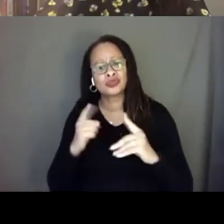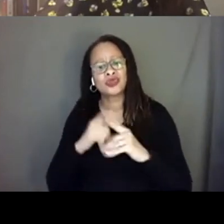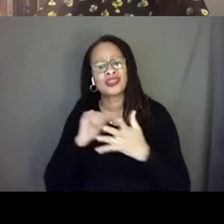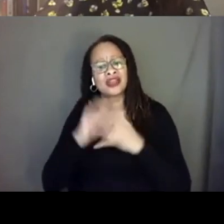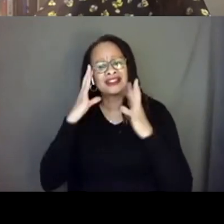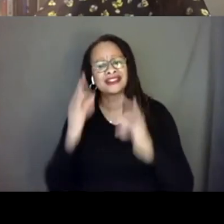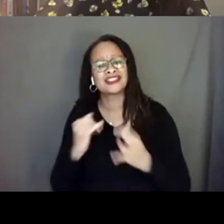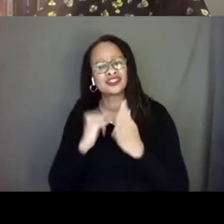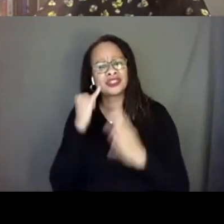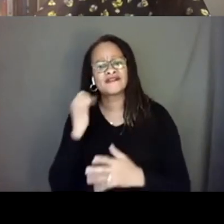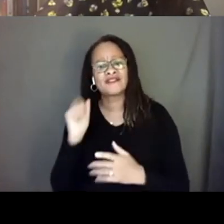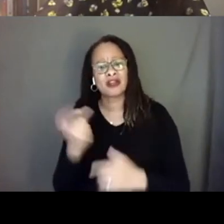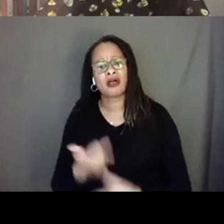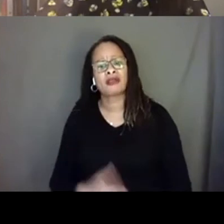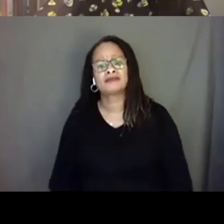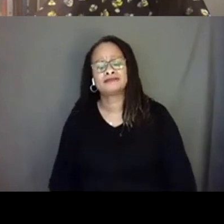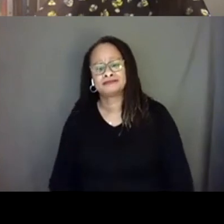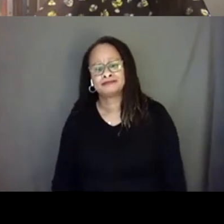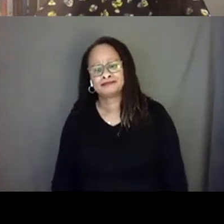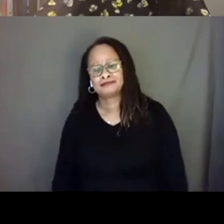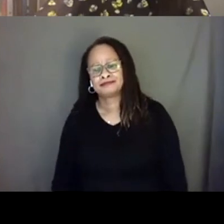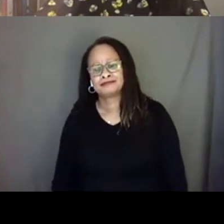at all?